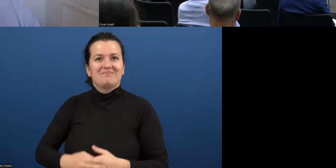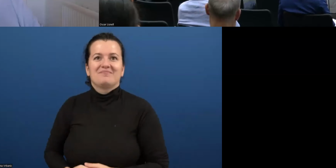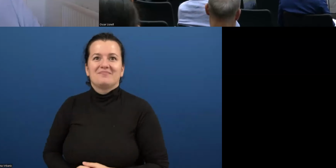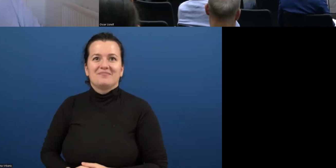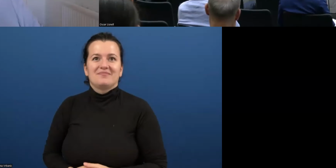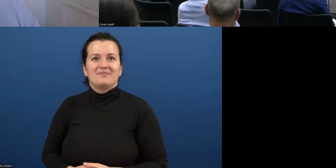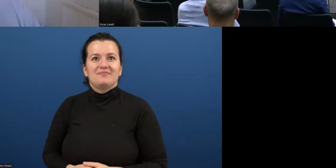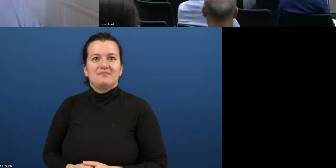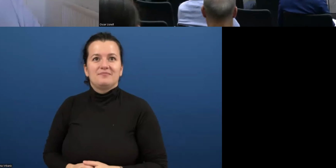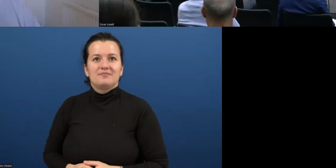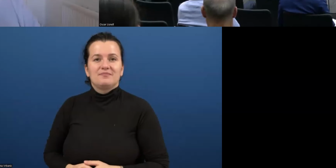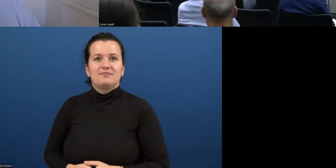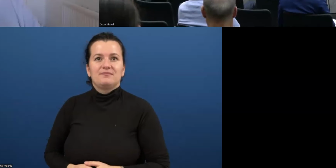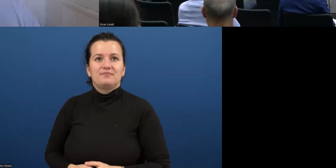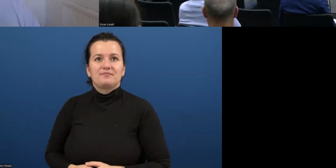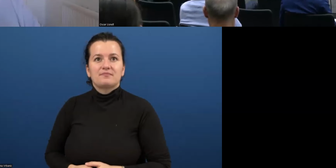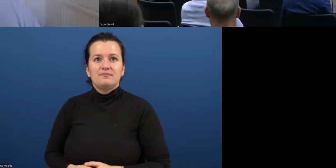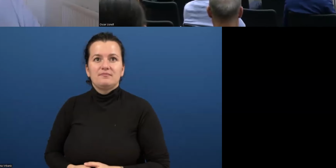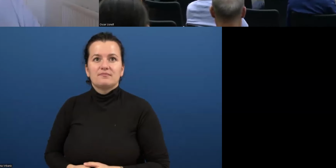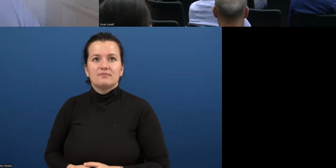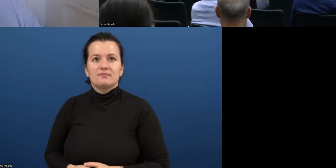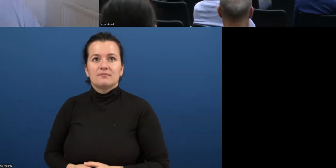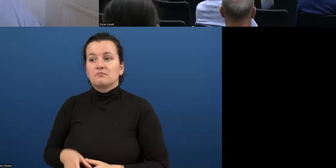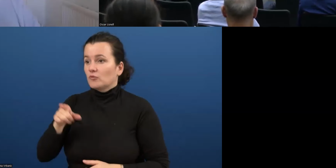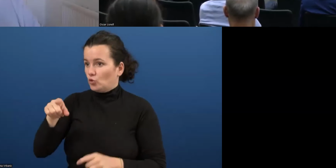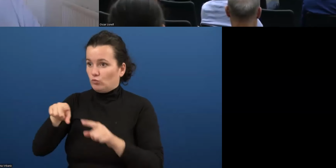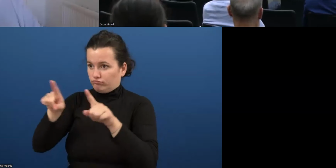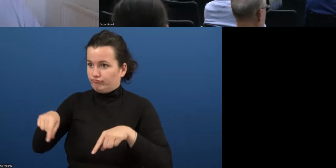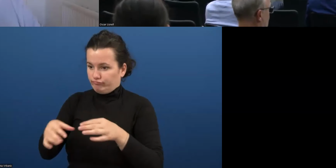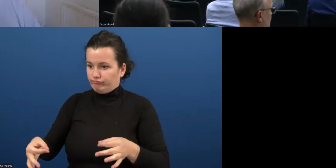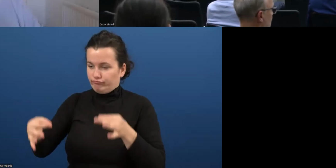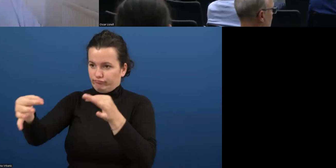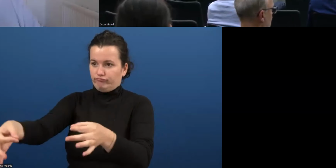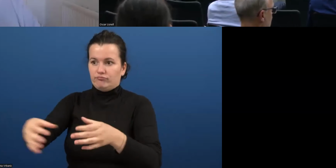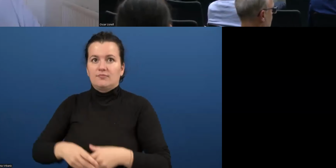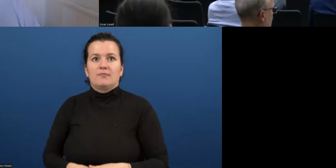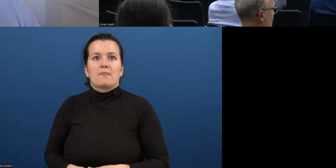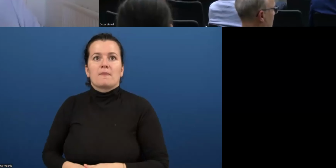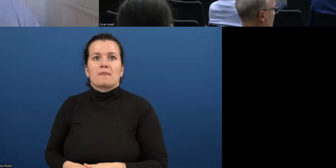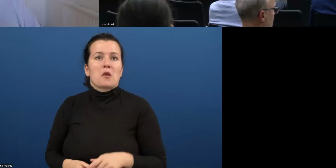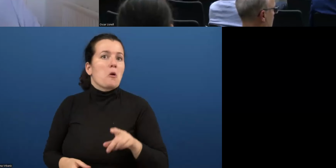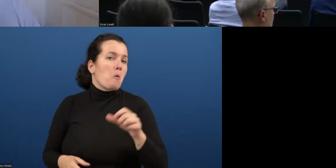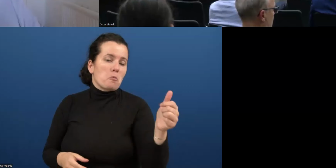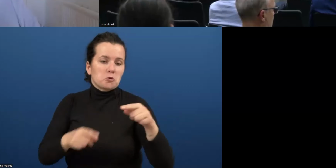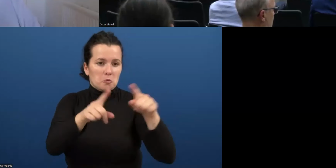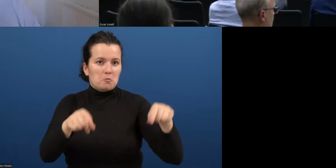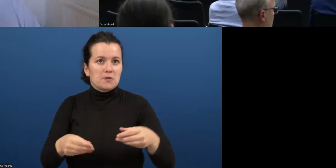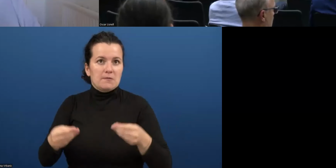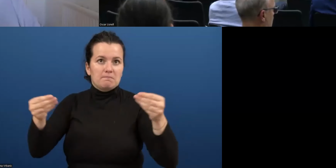So, yes. You have the bloom and someone else has this other one. So, yes, please.